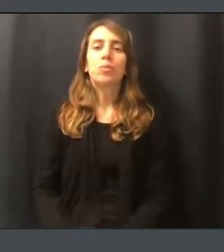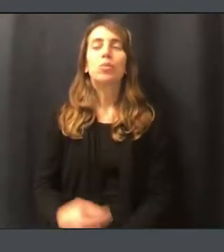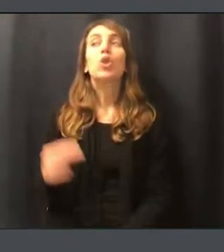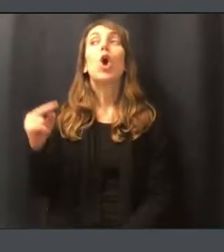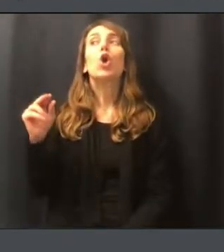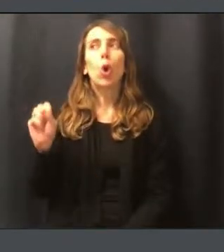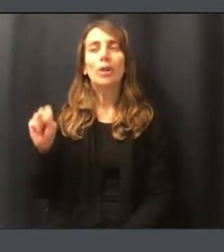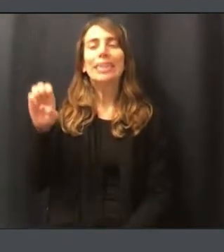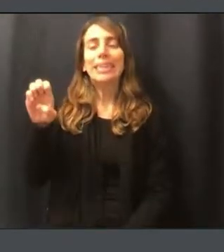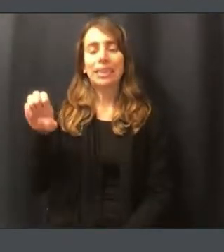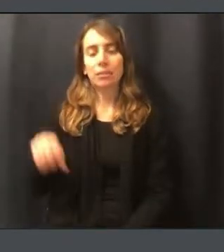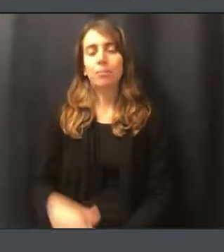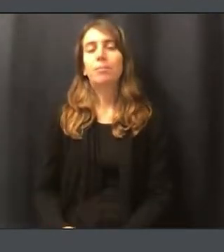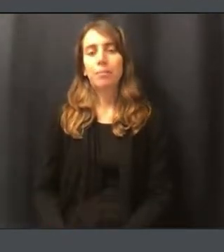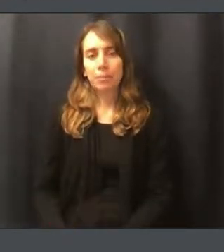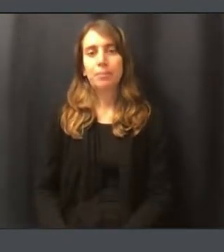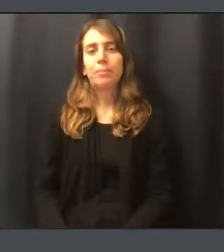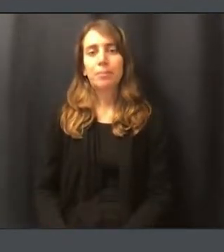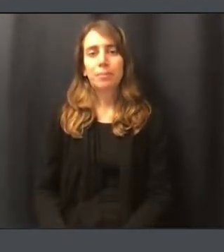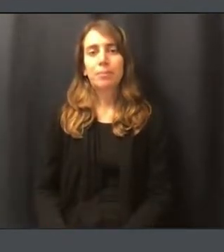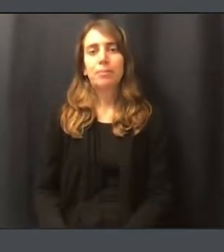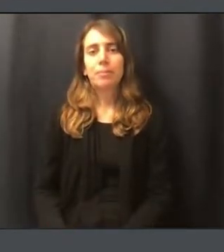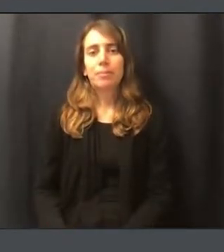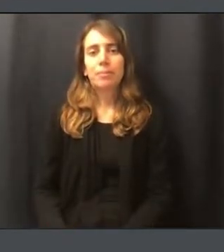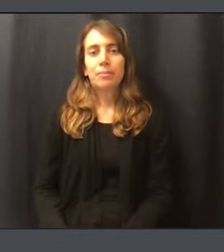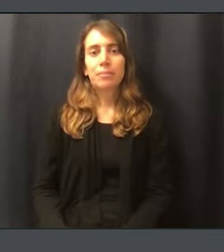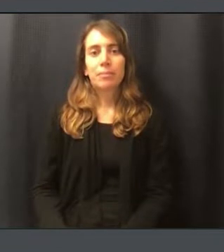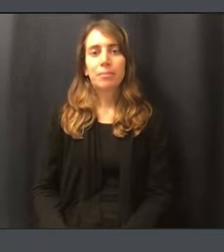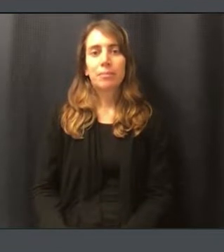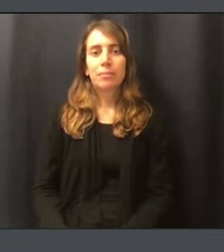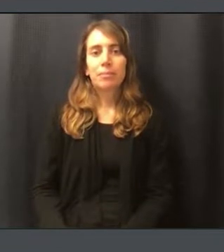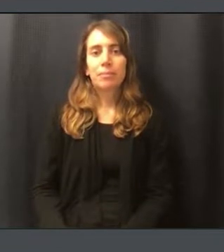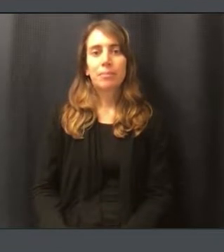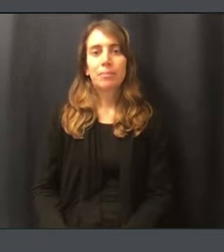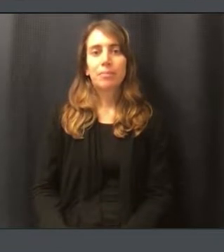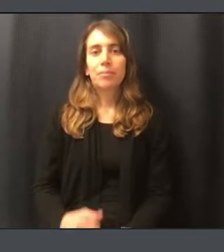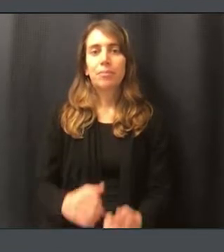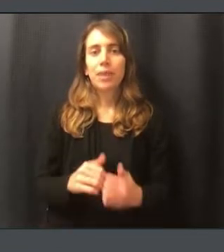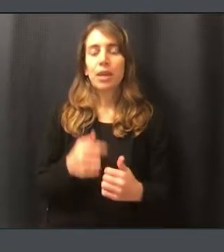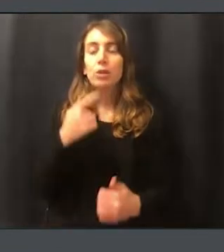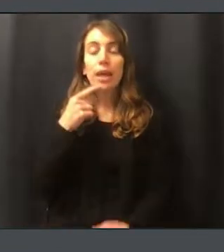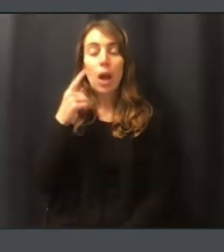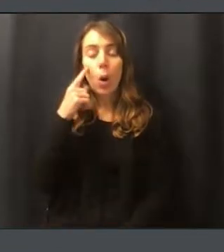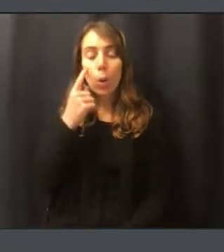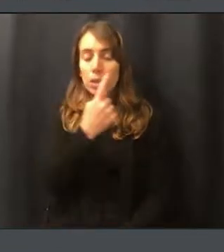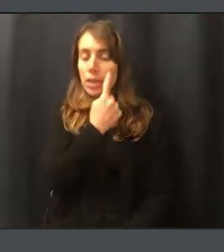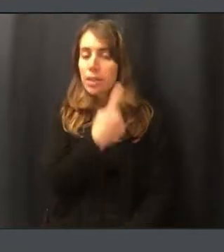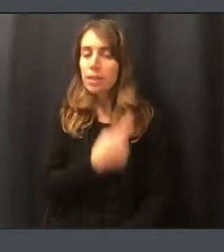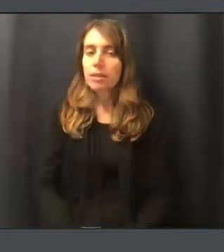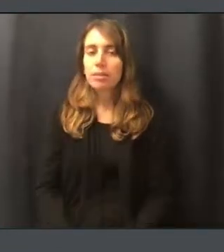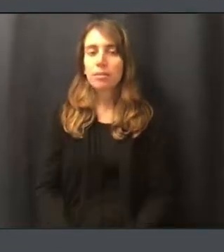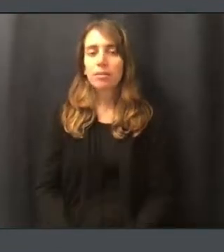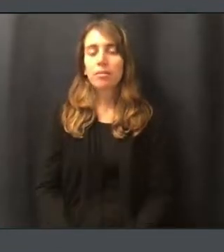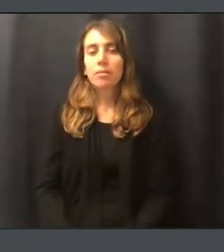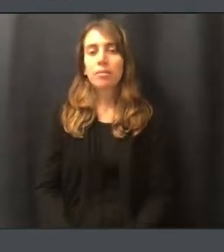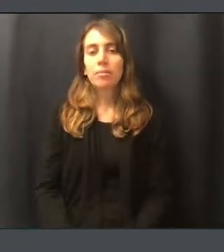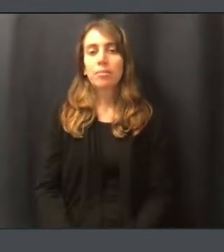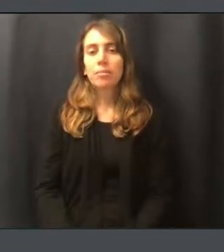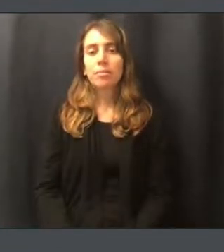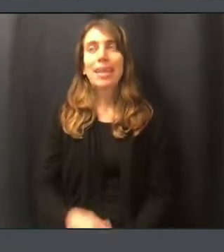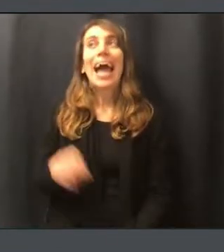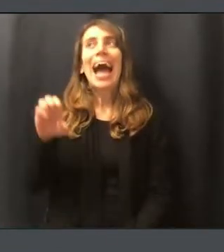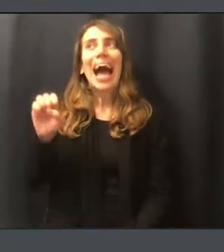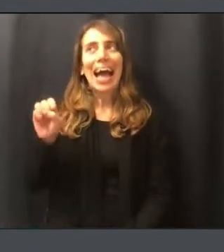Nariz. Nose. ¿Cómo se dice ojos? ¿Cómo se dice ojos en inglés?